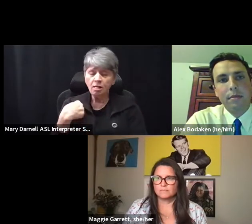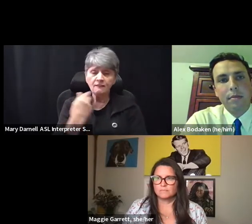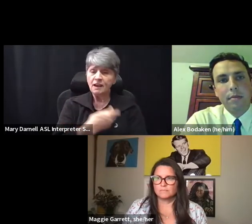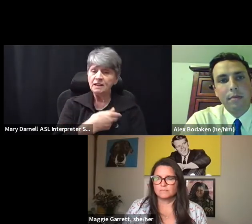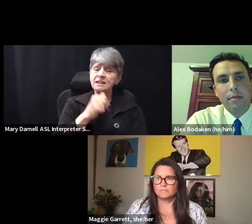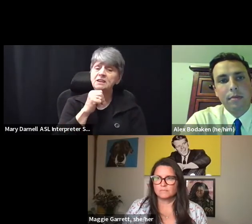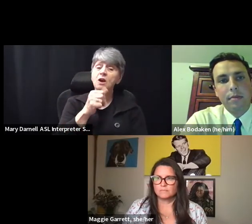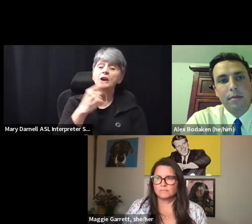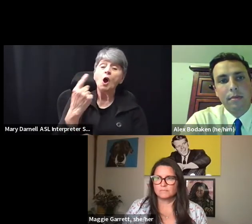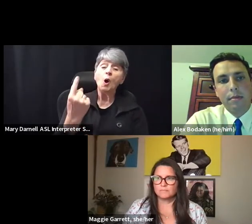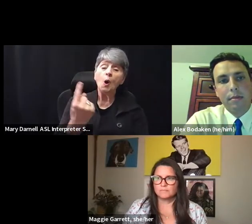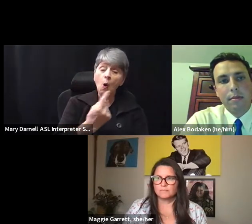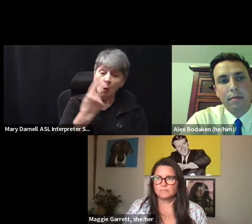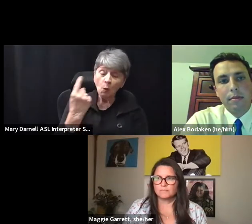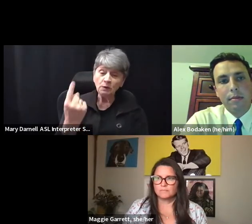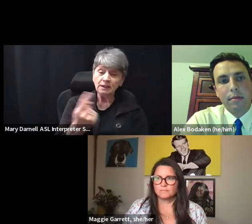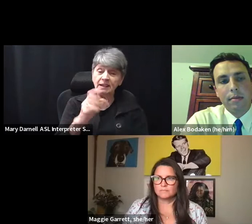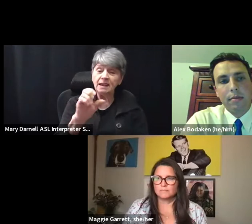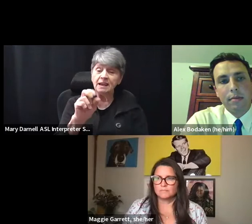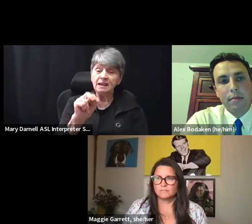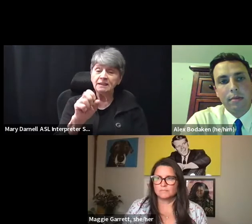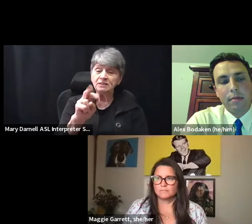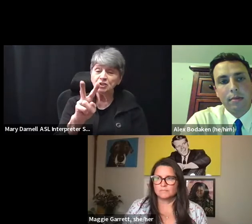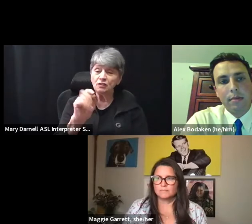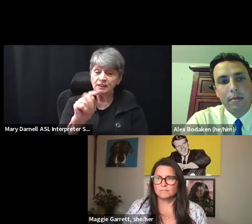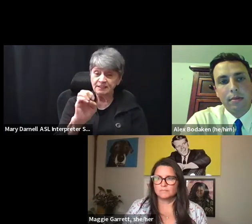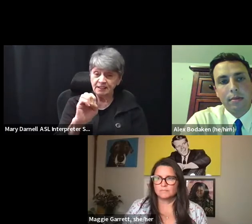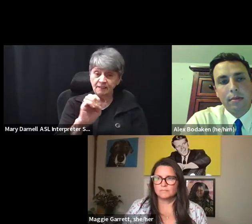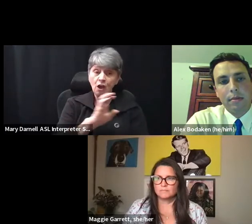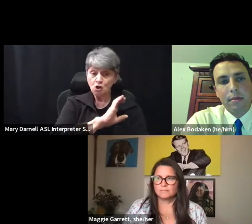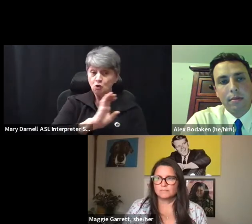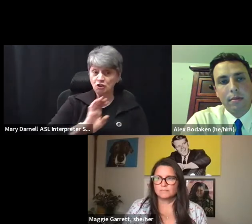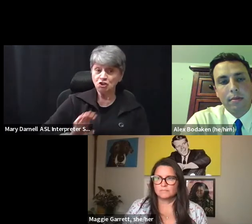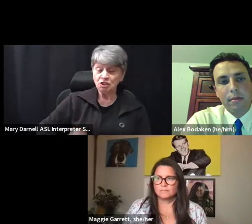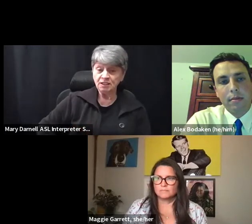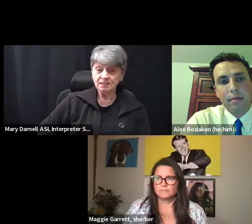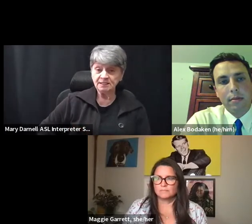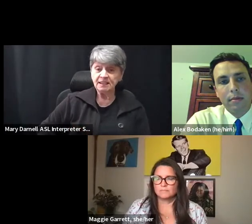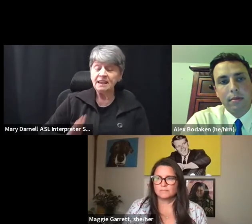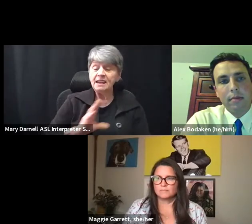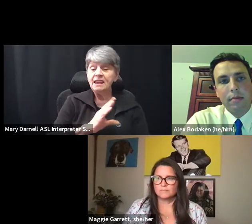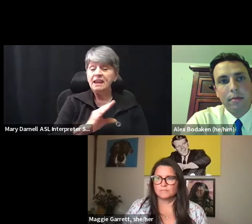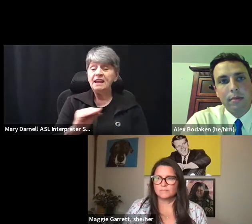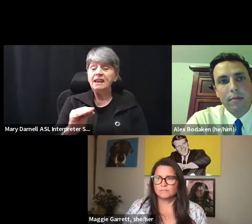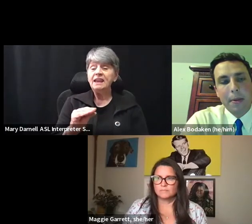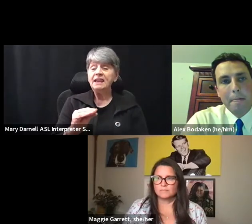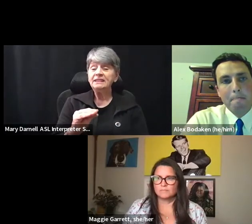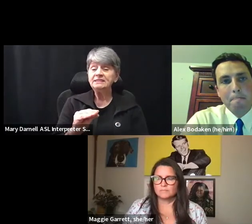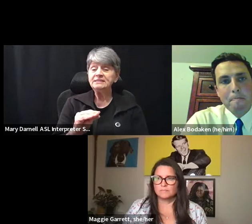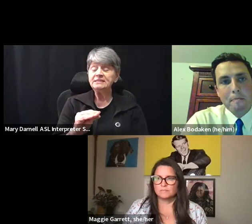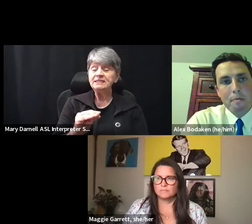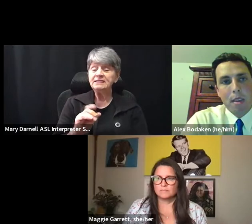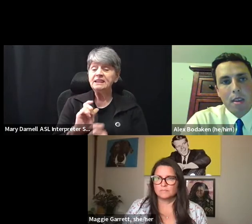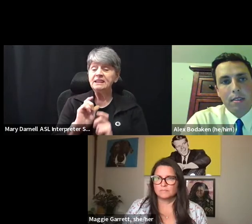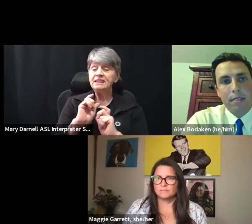conservative Christians in this country. And muddying those waters and dishing back to religious extremists a dose of